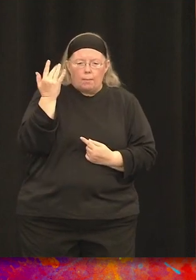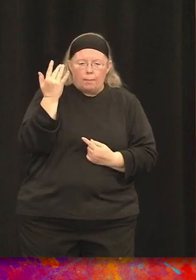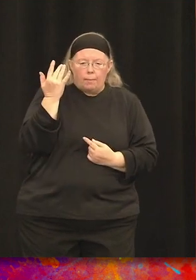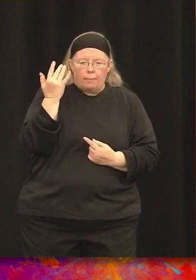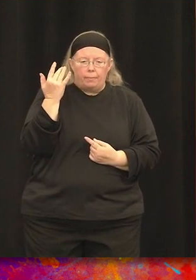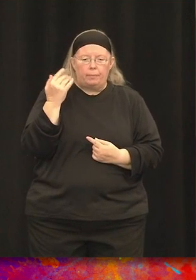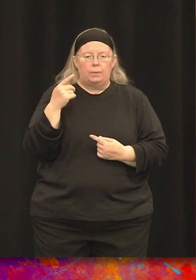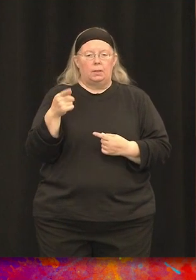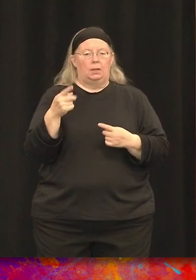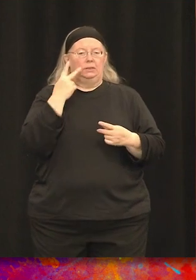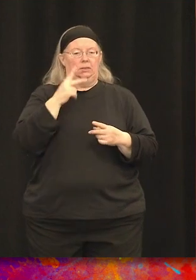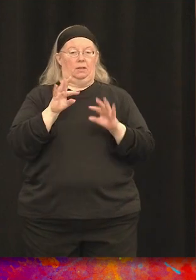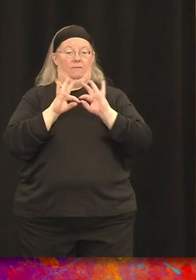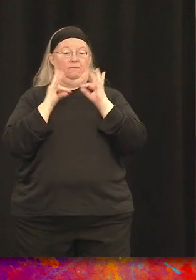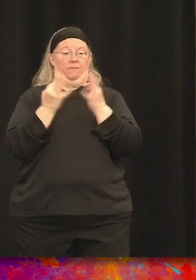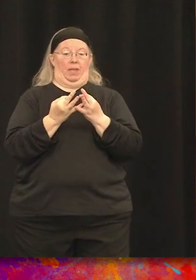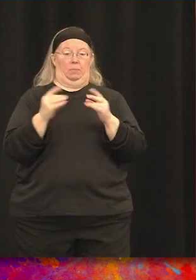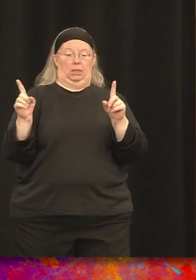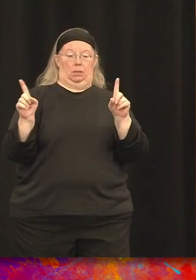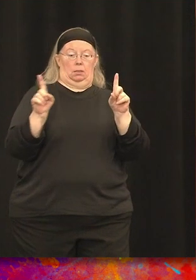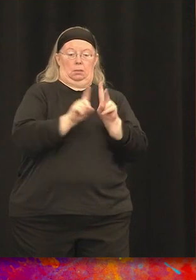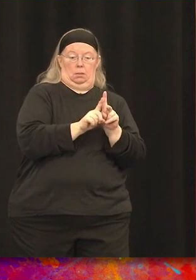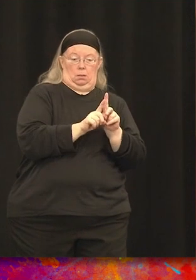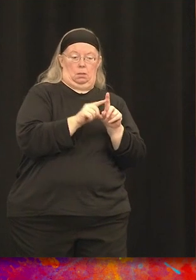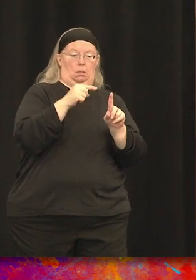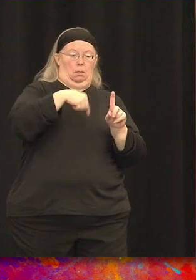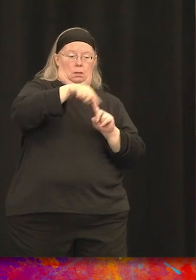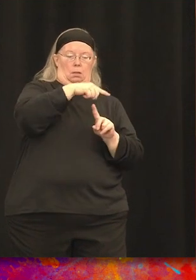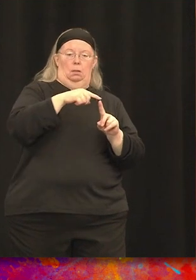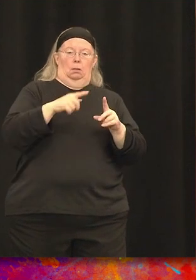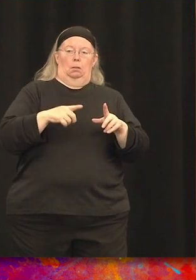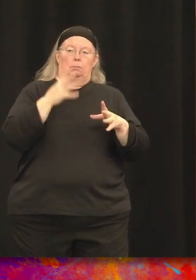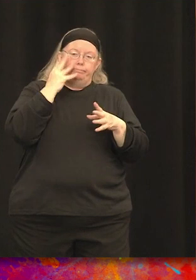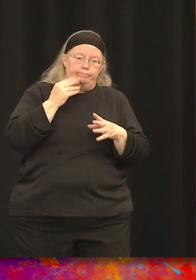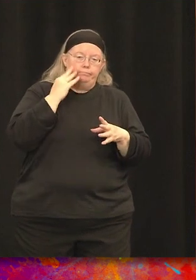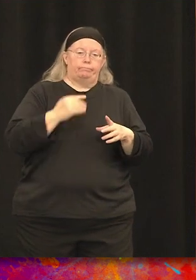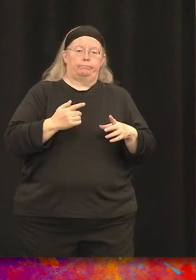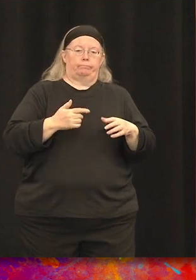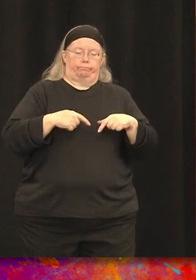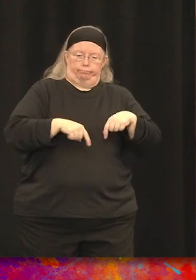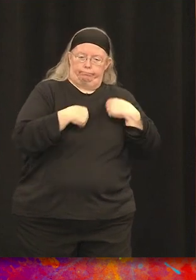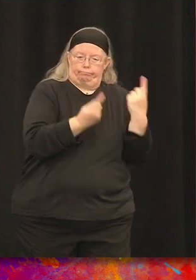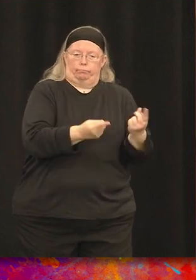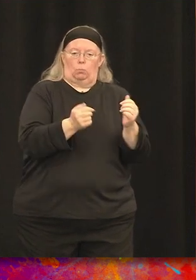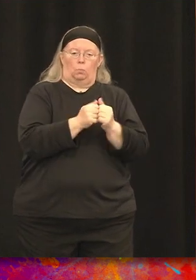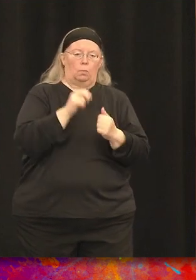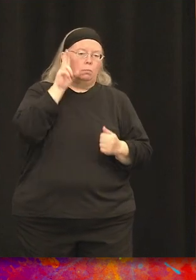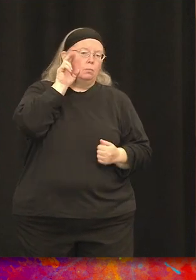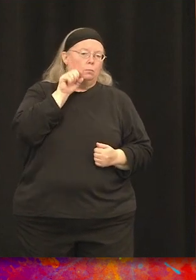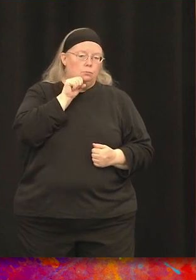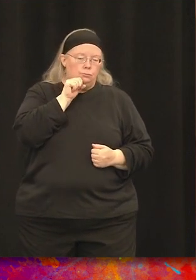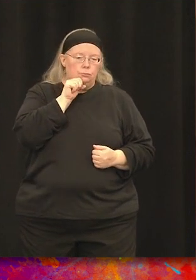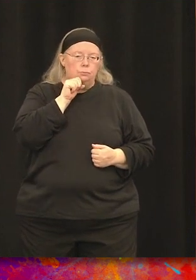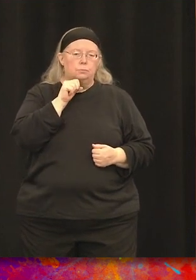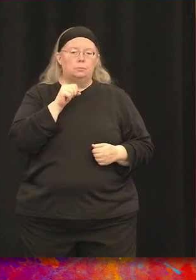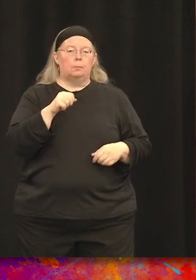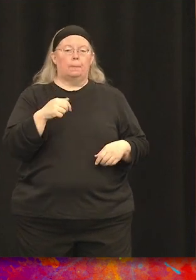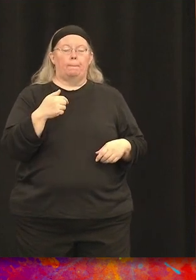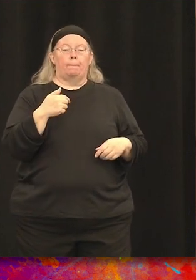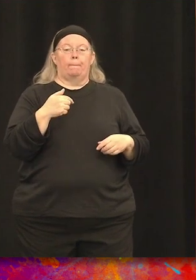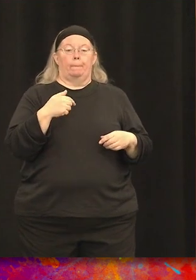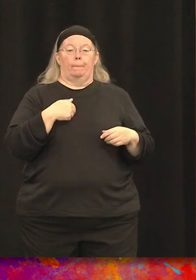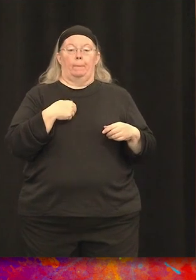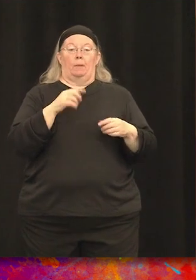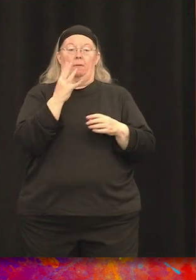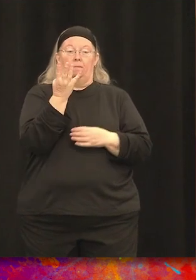syndrome. I've personally had a hand in planning all 14 of these conferences we've held across the country,